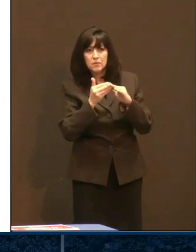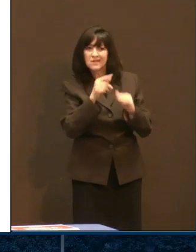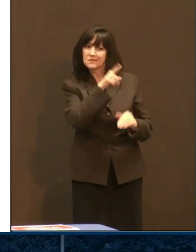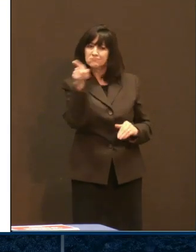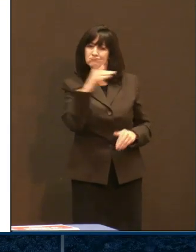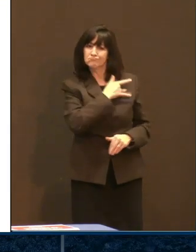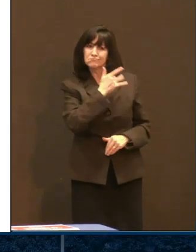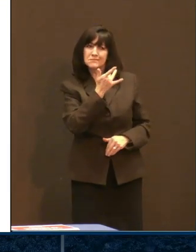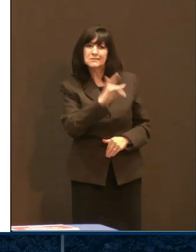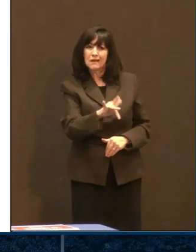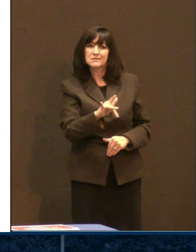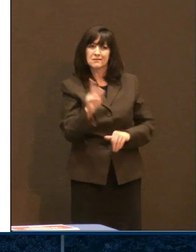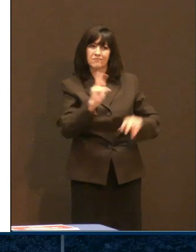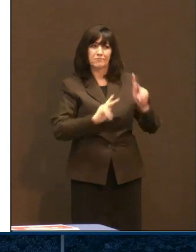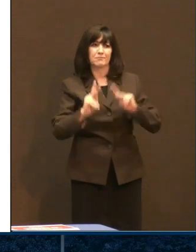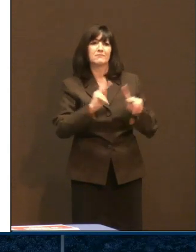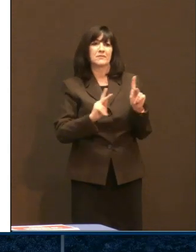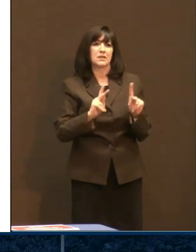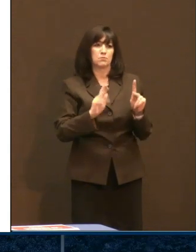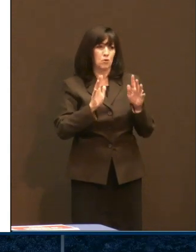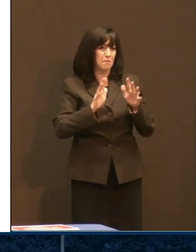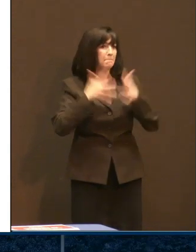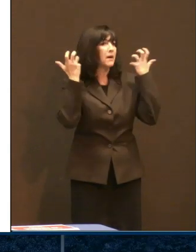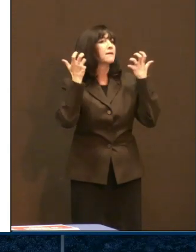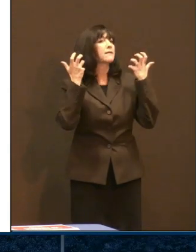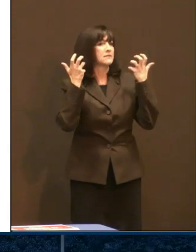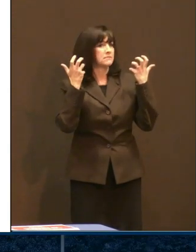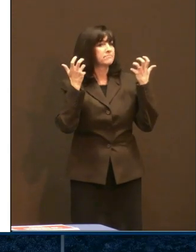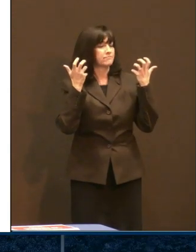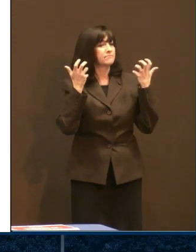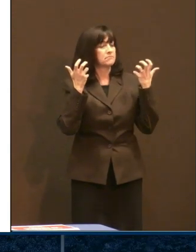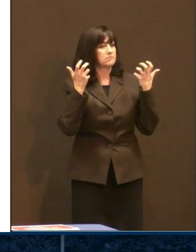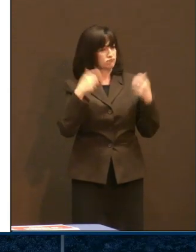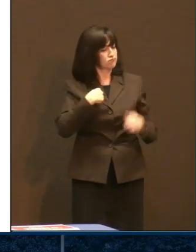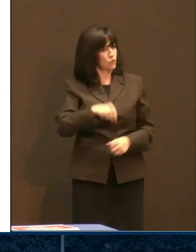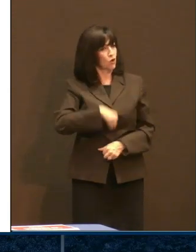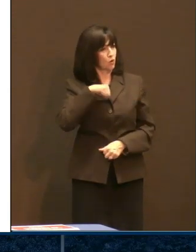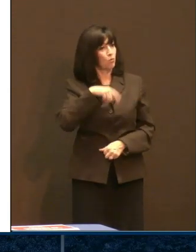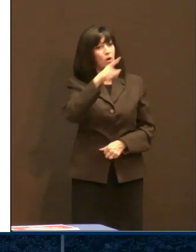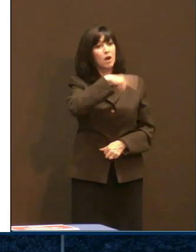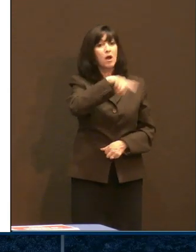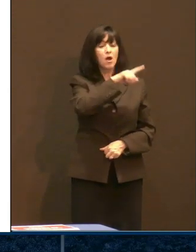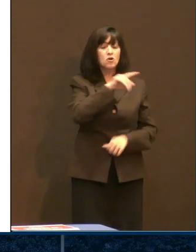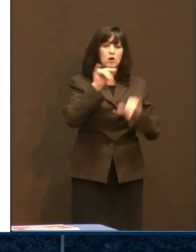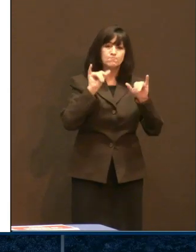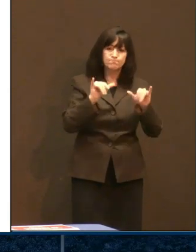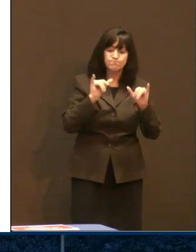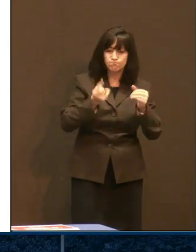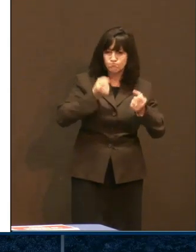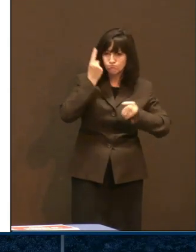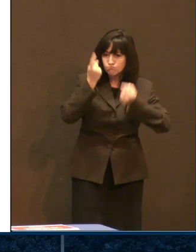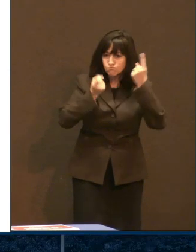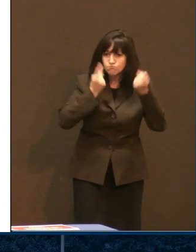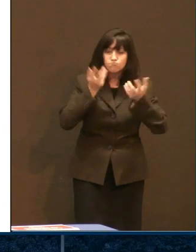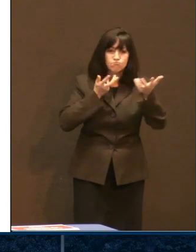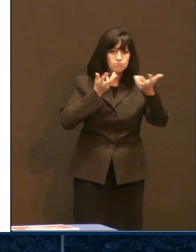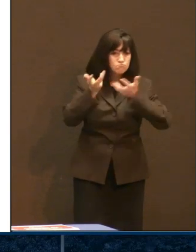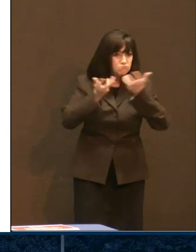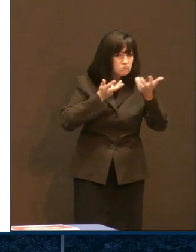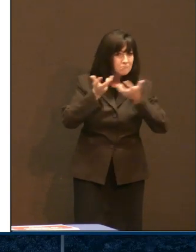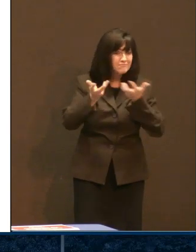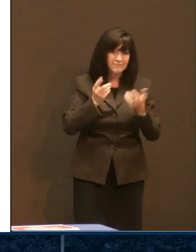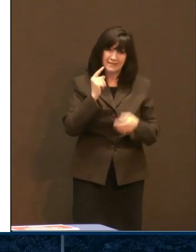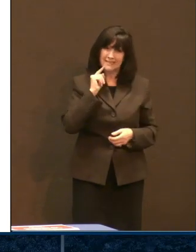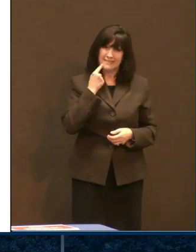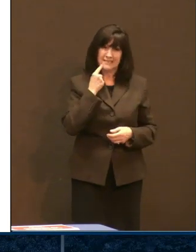sensitive issues, and just really proud of their response. But it's a serious situation, continues to be. I